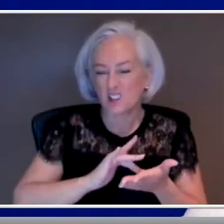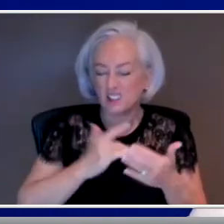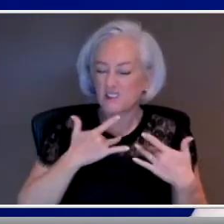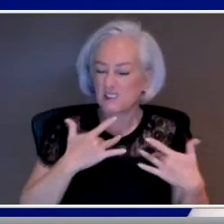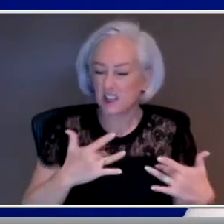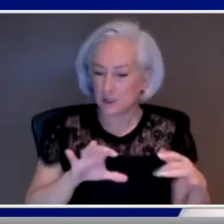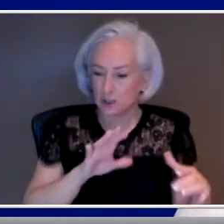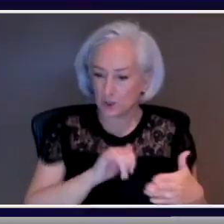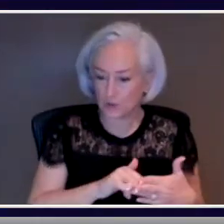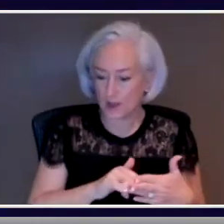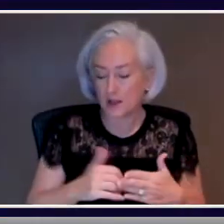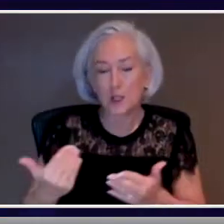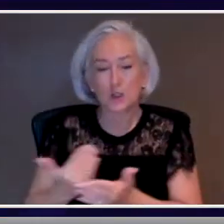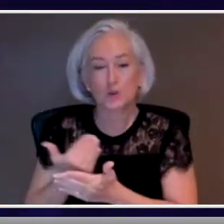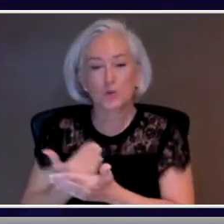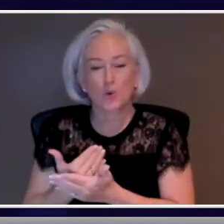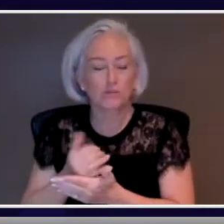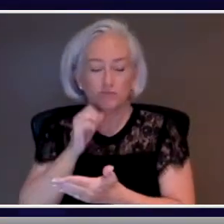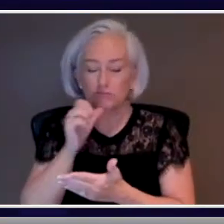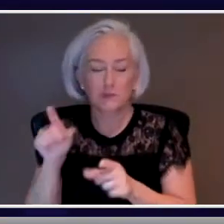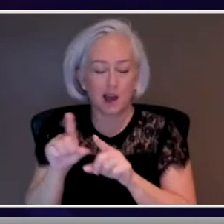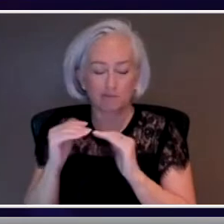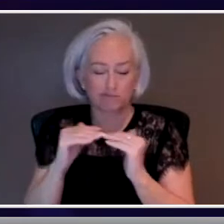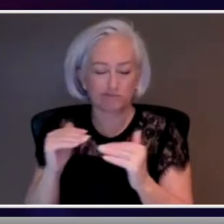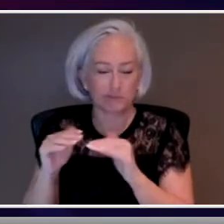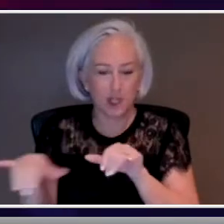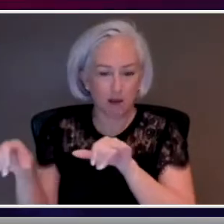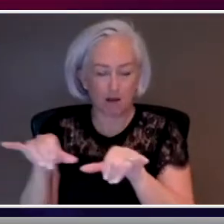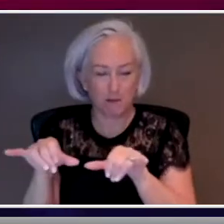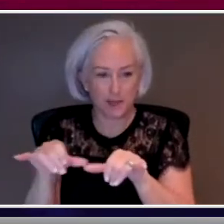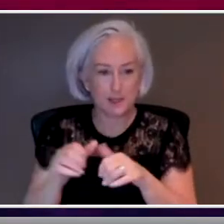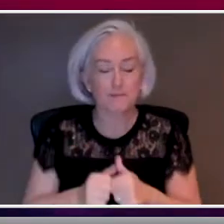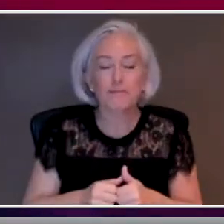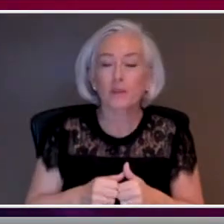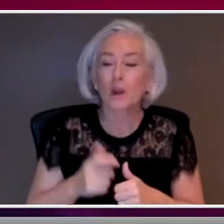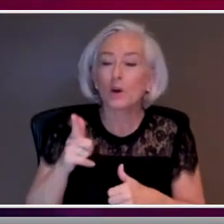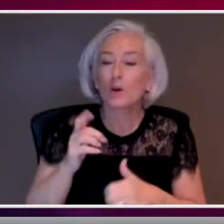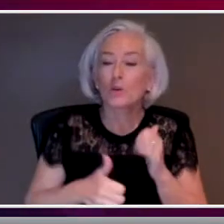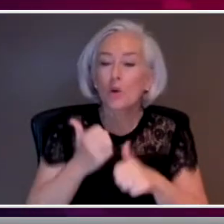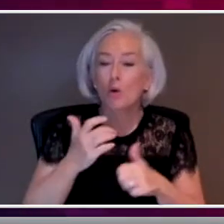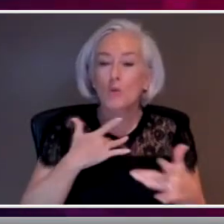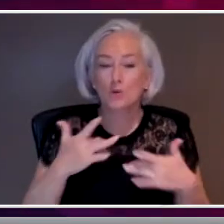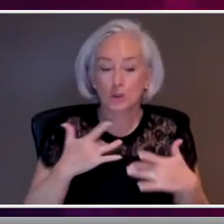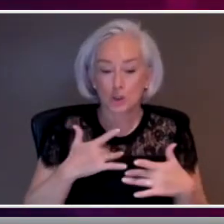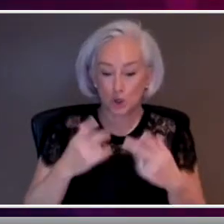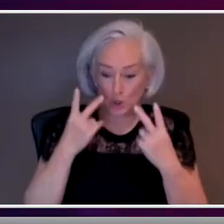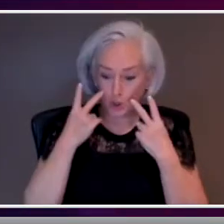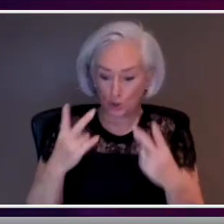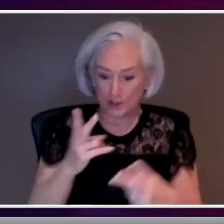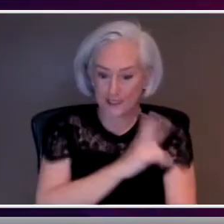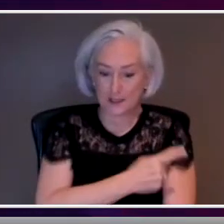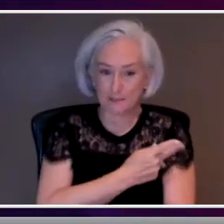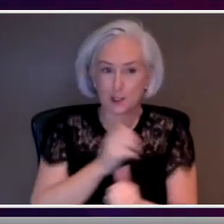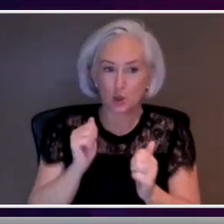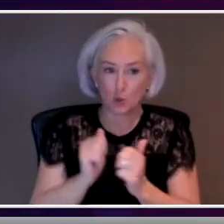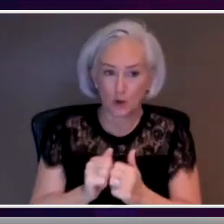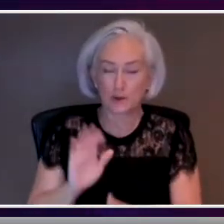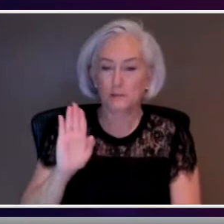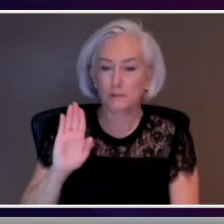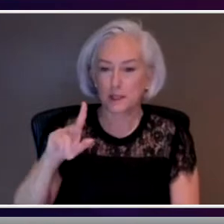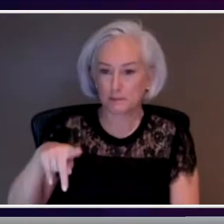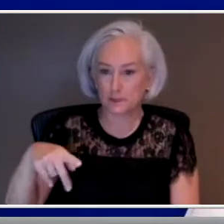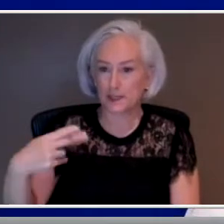20 years. So your biggest concern when you see a patient with benign prostatic hyperplasia is